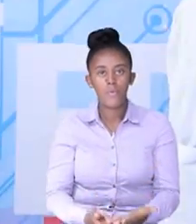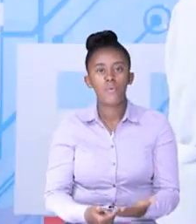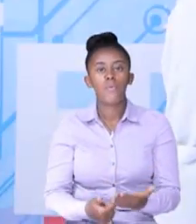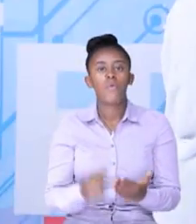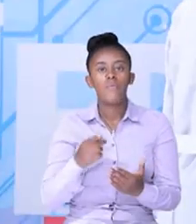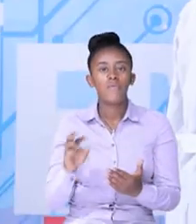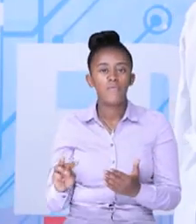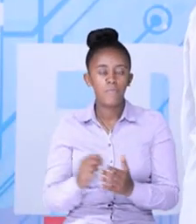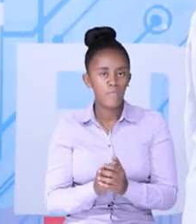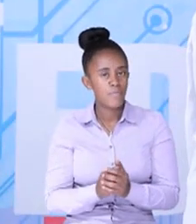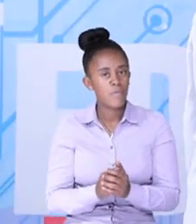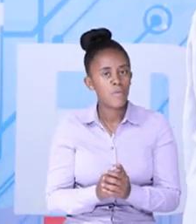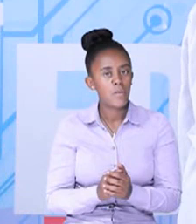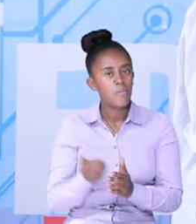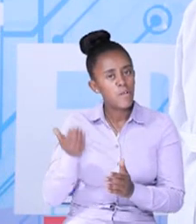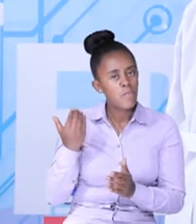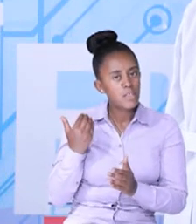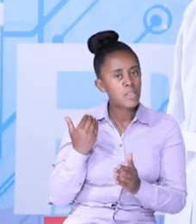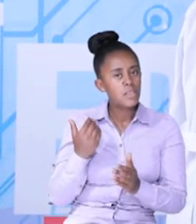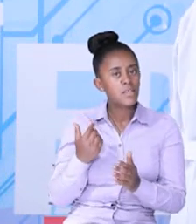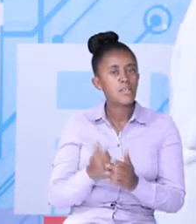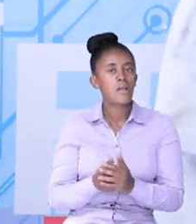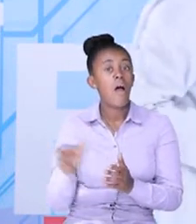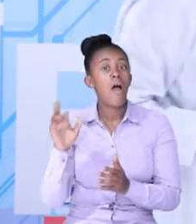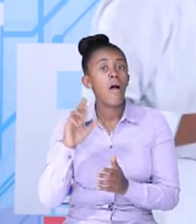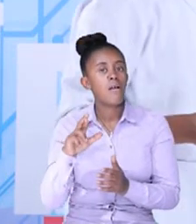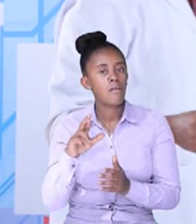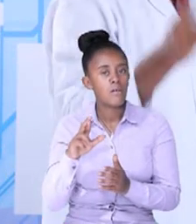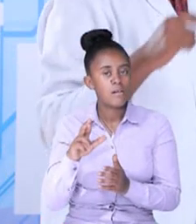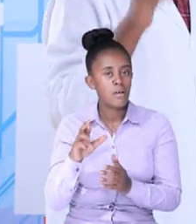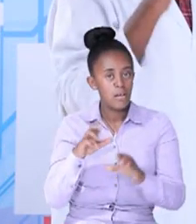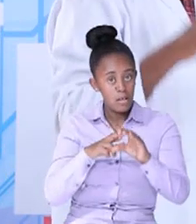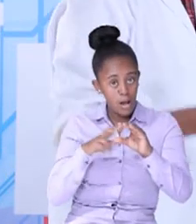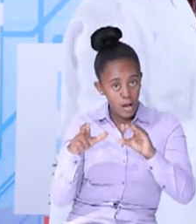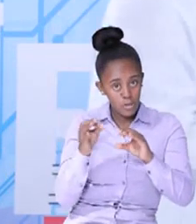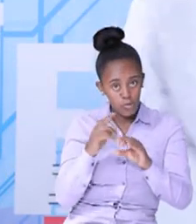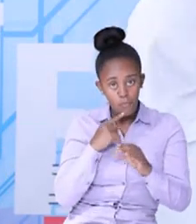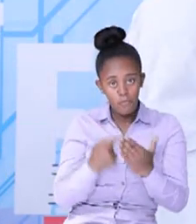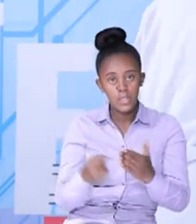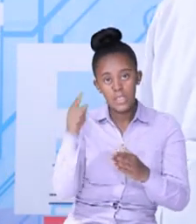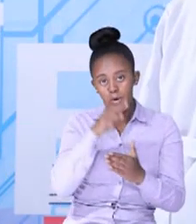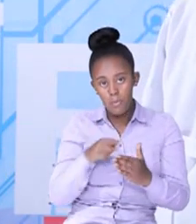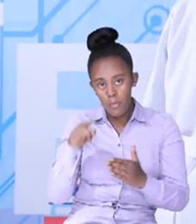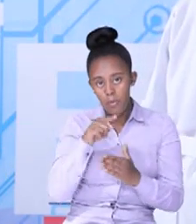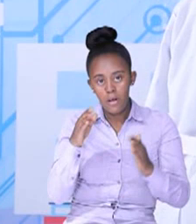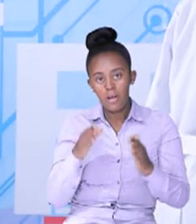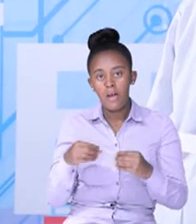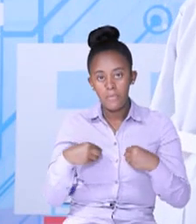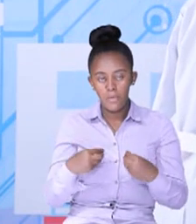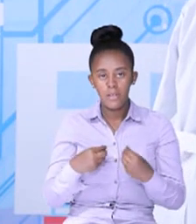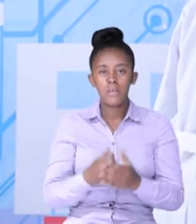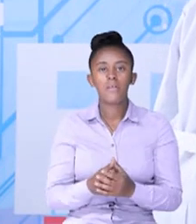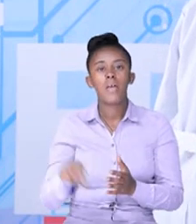over v. Then previously we have said that r, the radius of the circular path, can be given